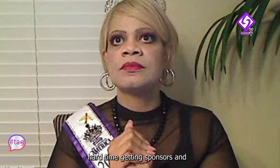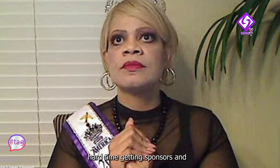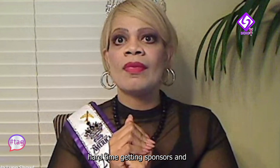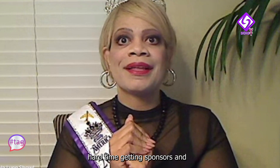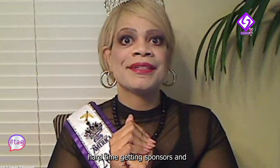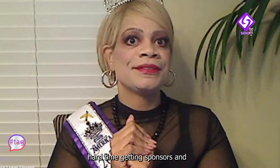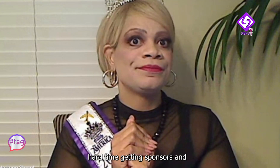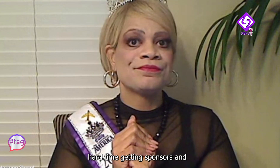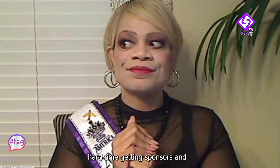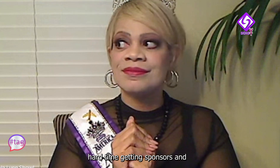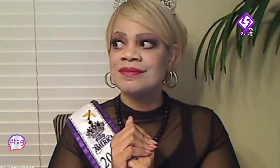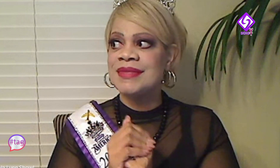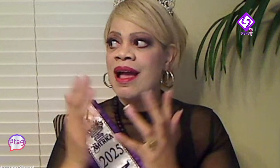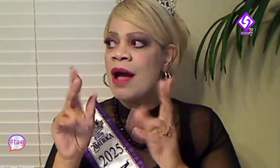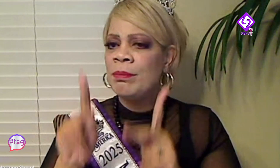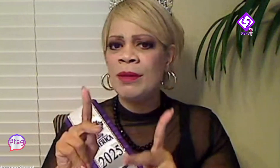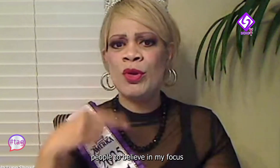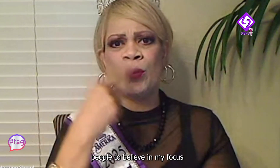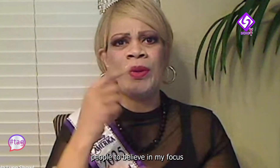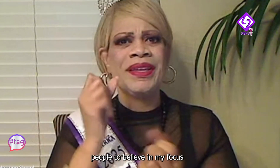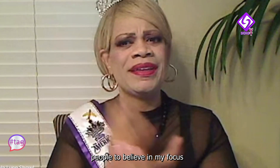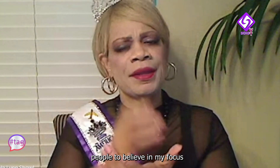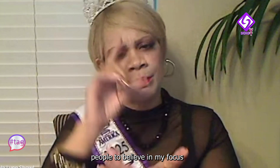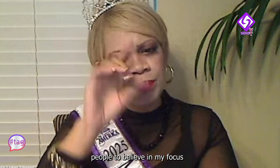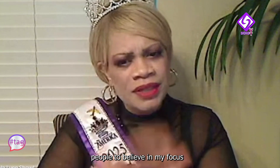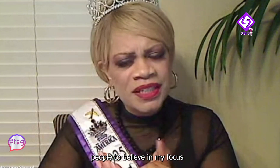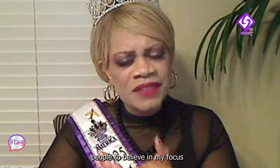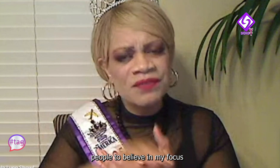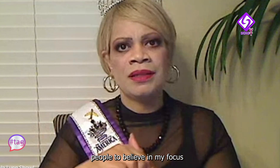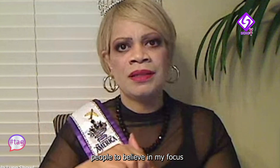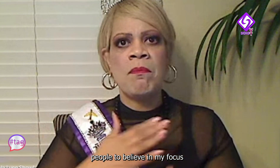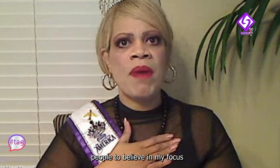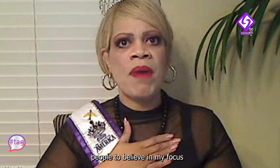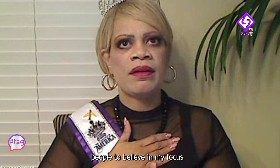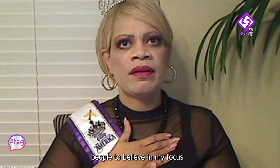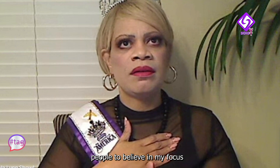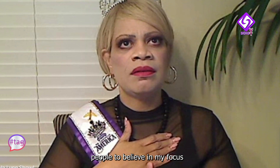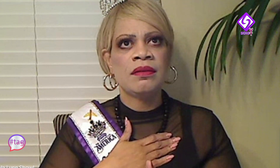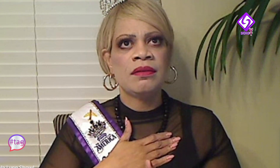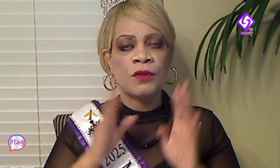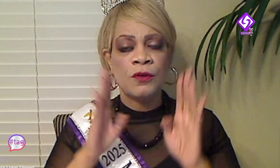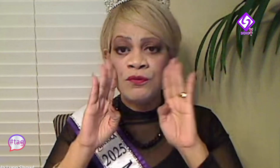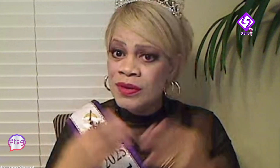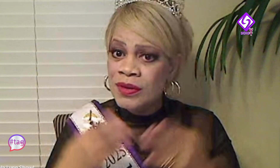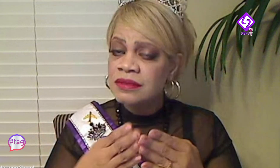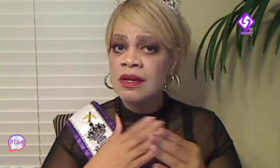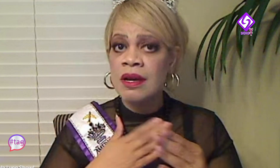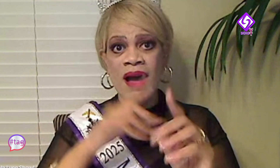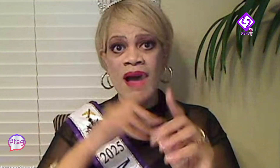getting sponsors and people to believe in my focus